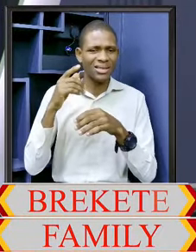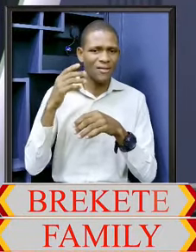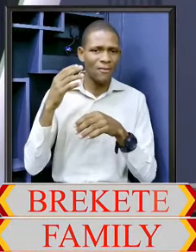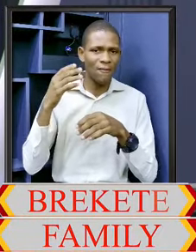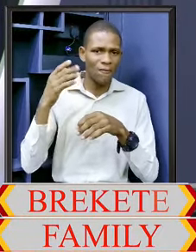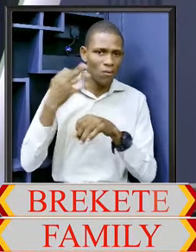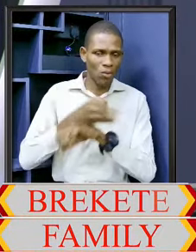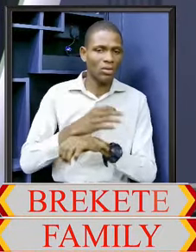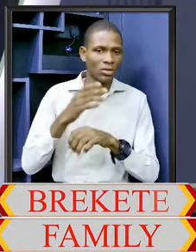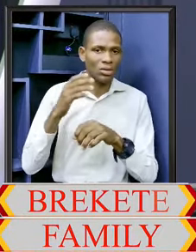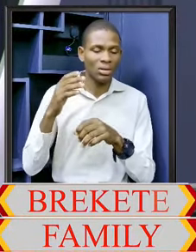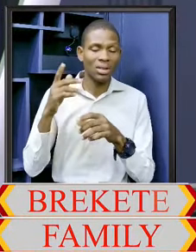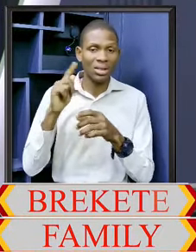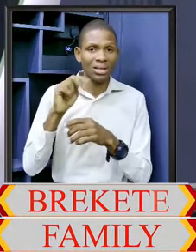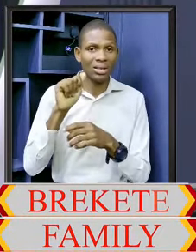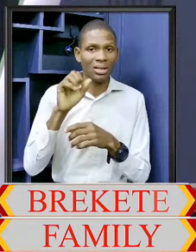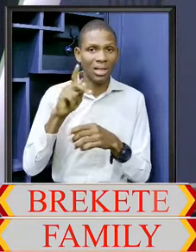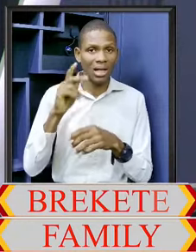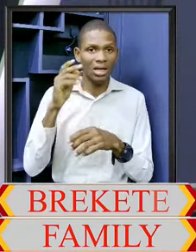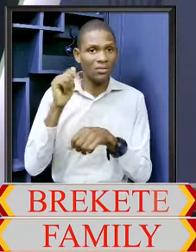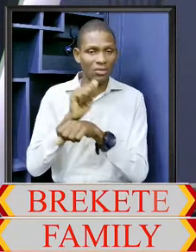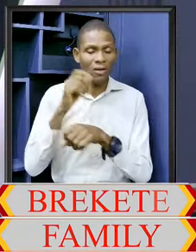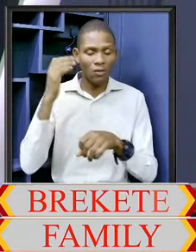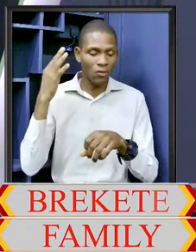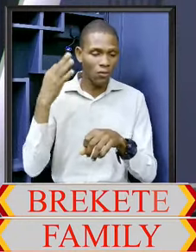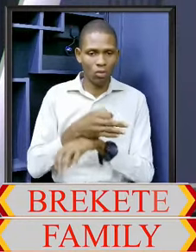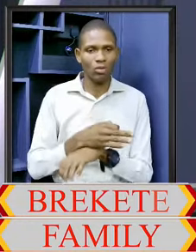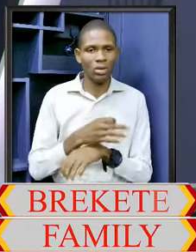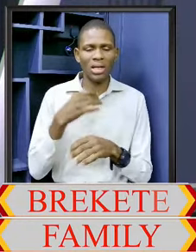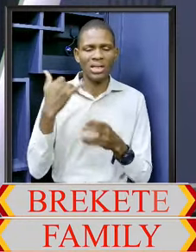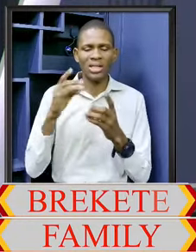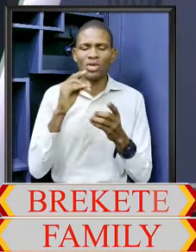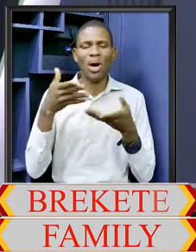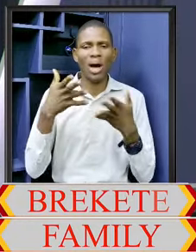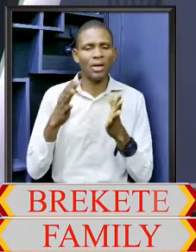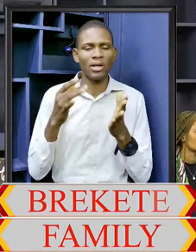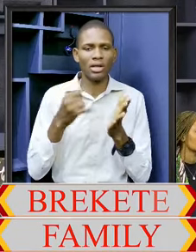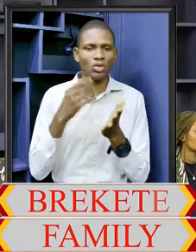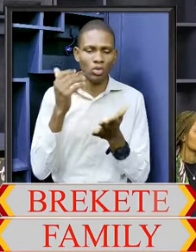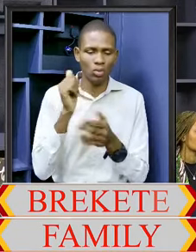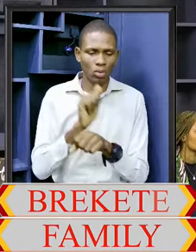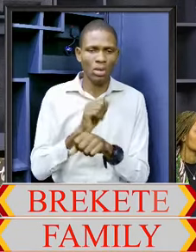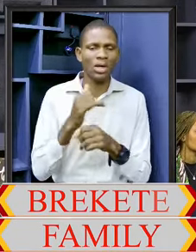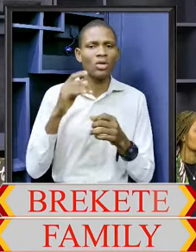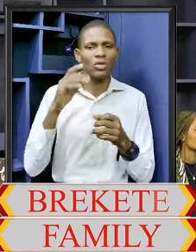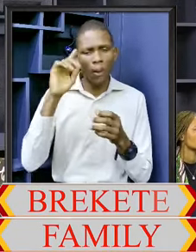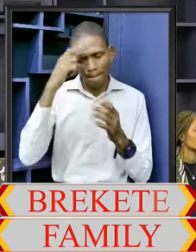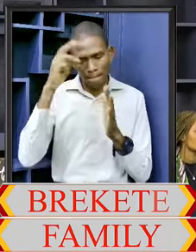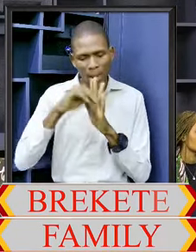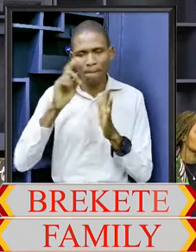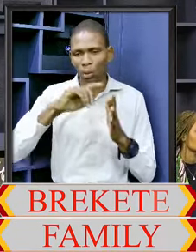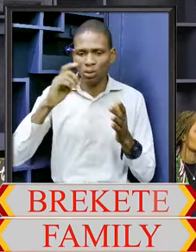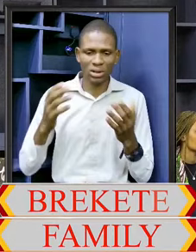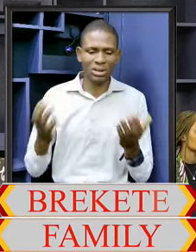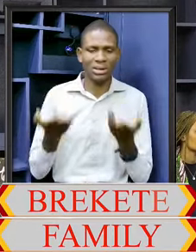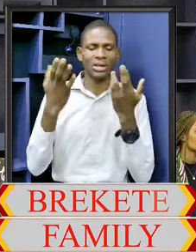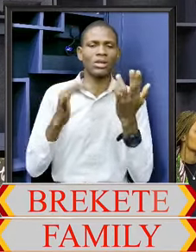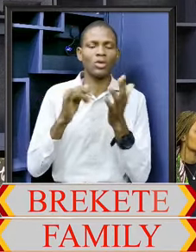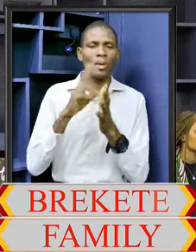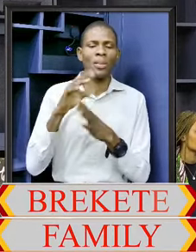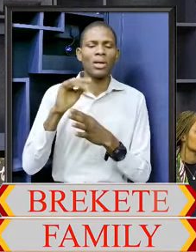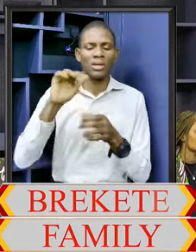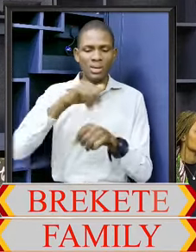up, but they no agree make it work. So government fit to resuscitate them now. And they go set them up. And they go work with